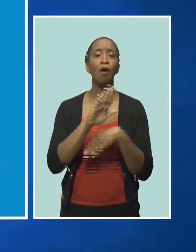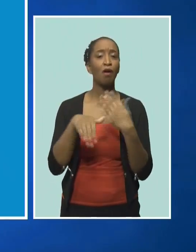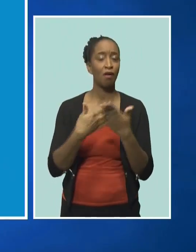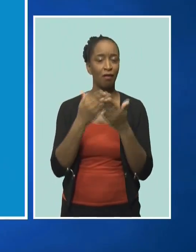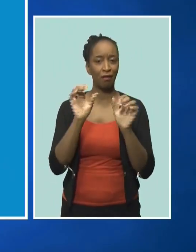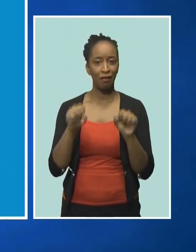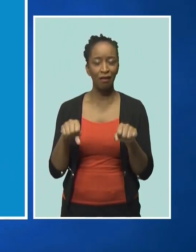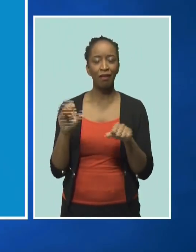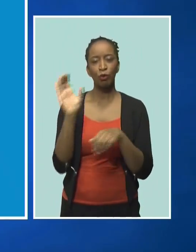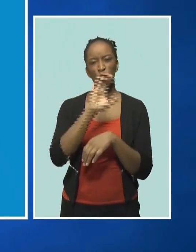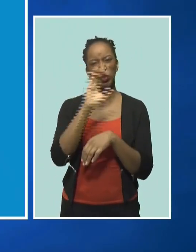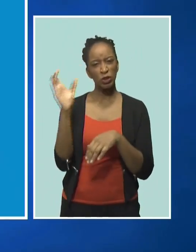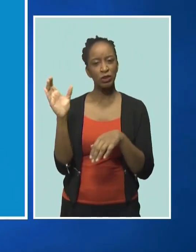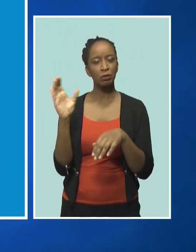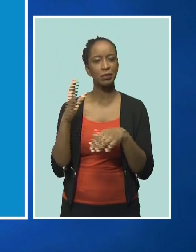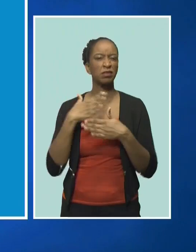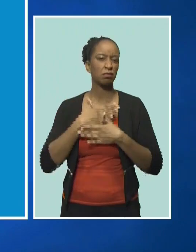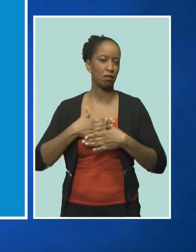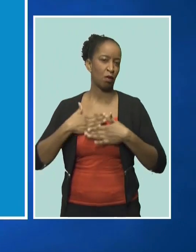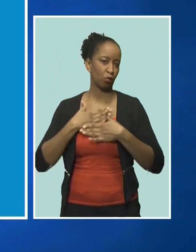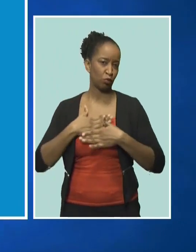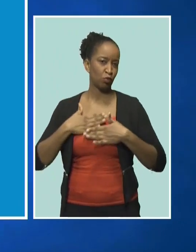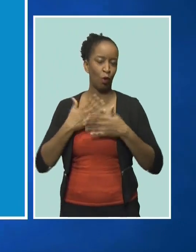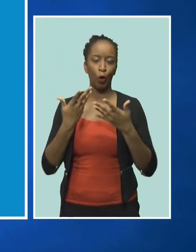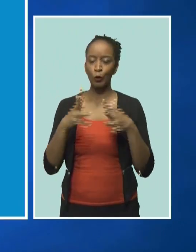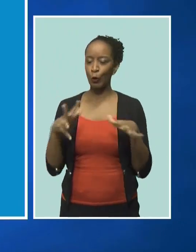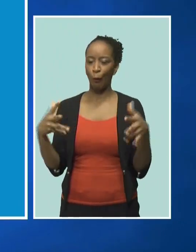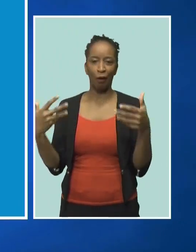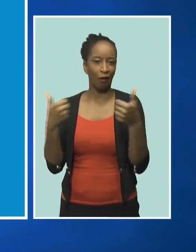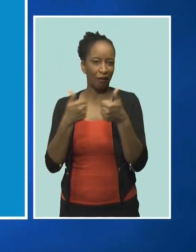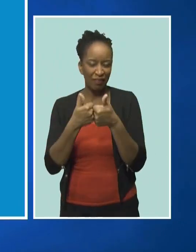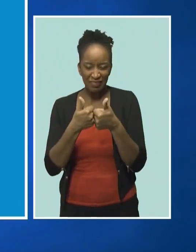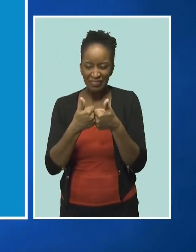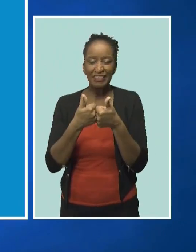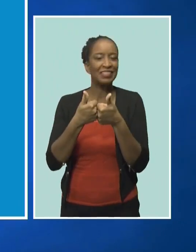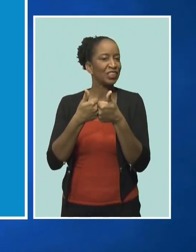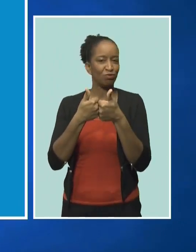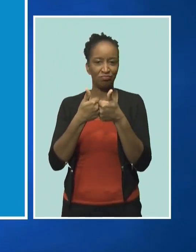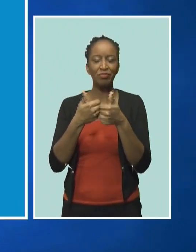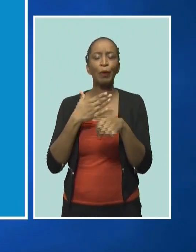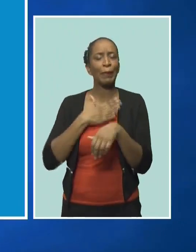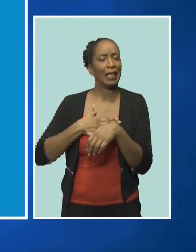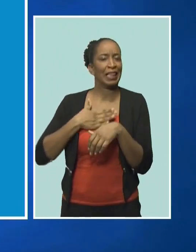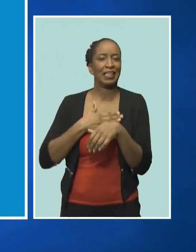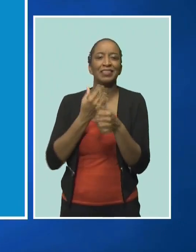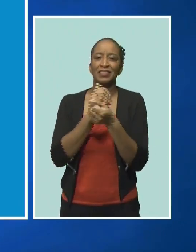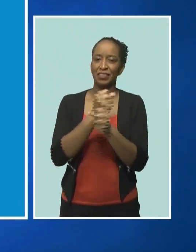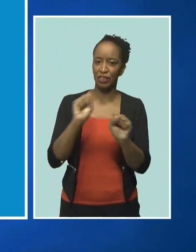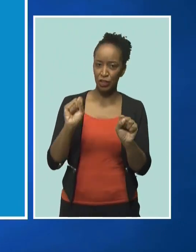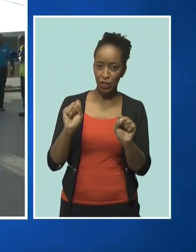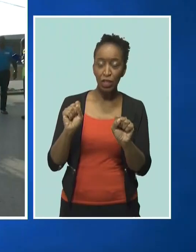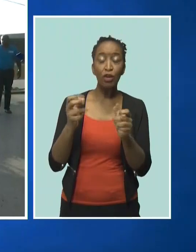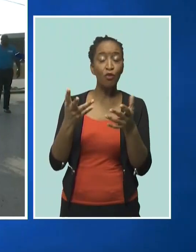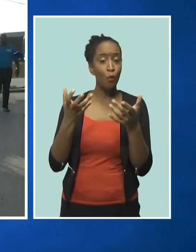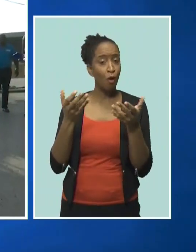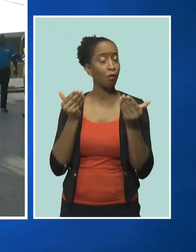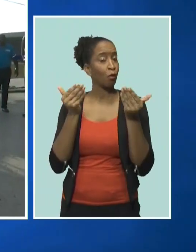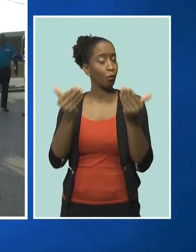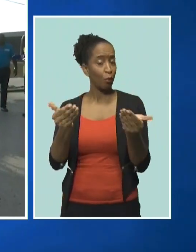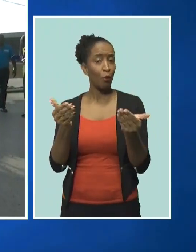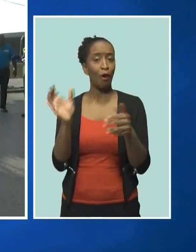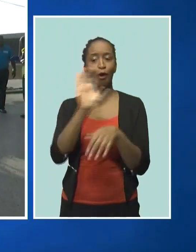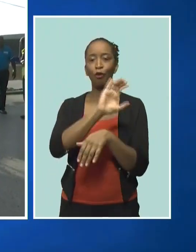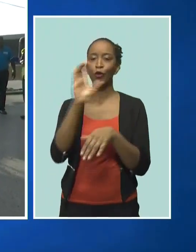of life because of a car accident. So please be safe on the road, but by all means, fully enjoy your Christmas season. The insurance